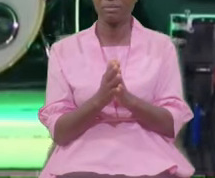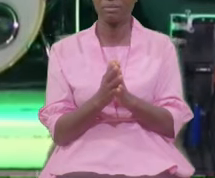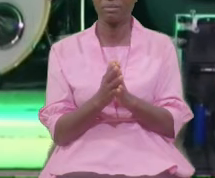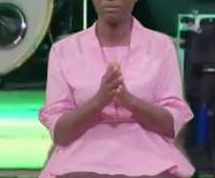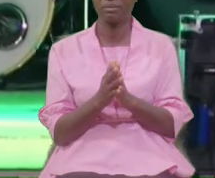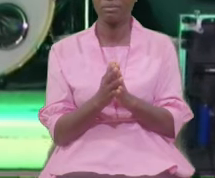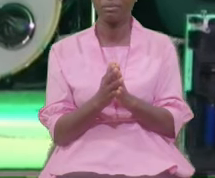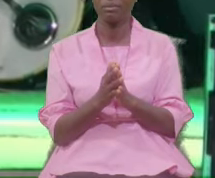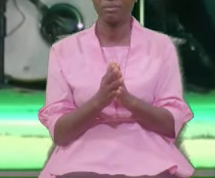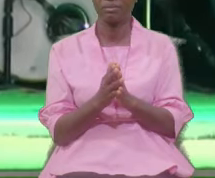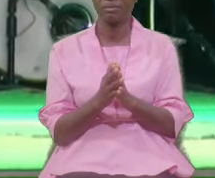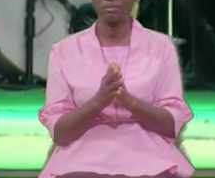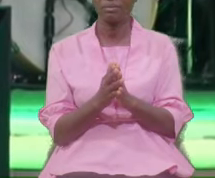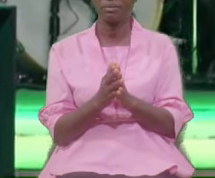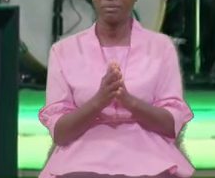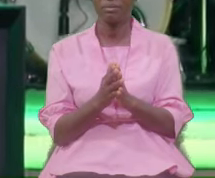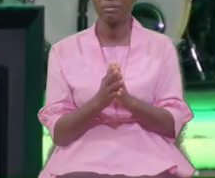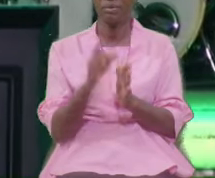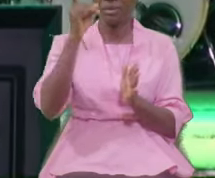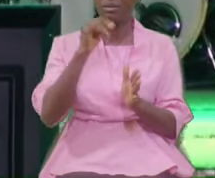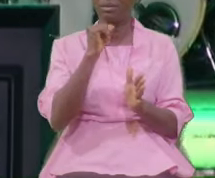sinasala not AF